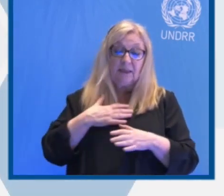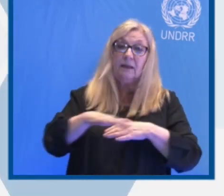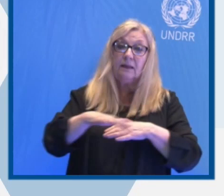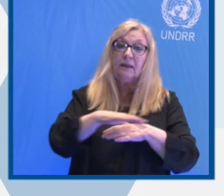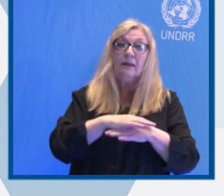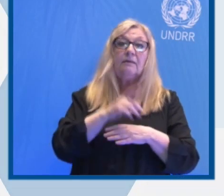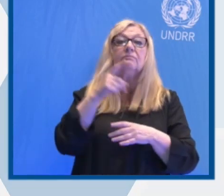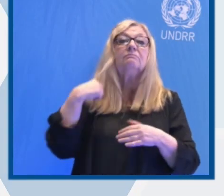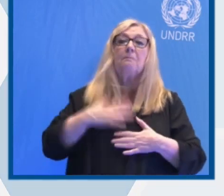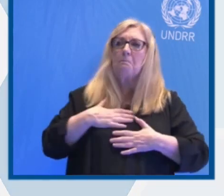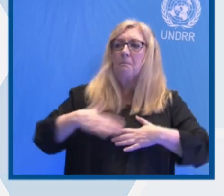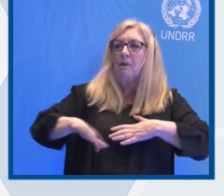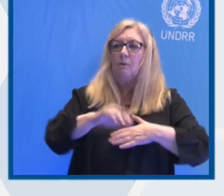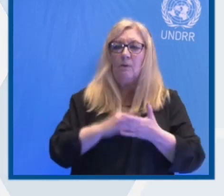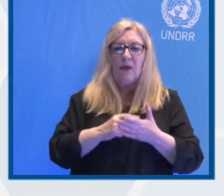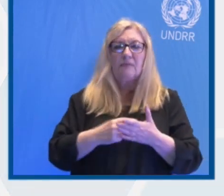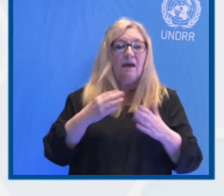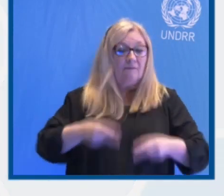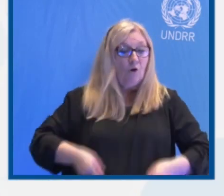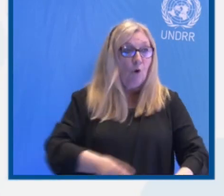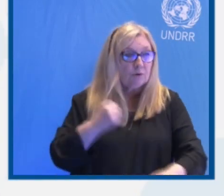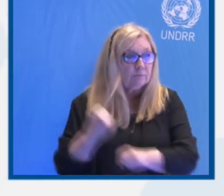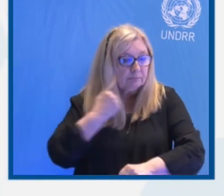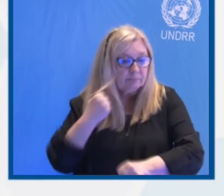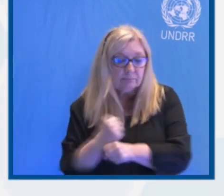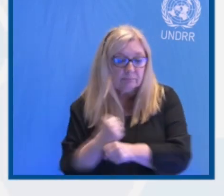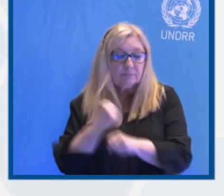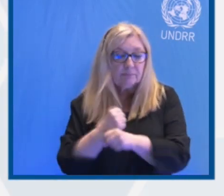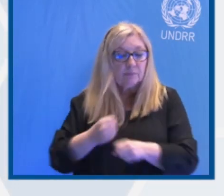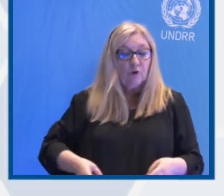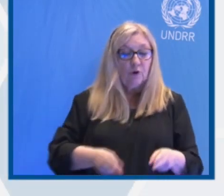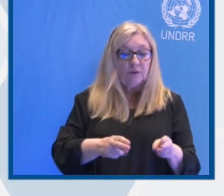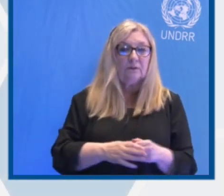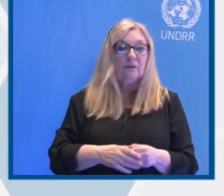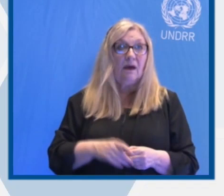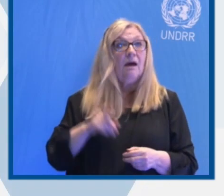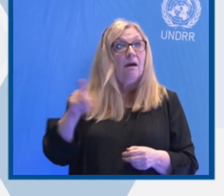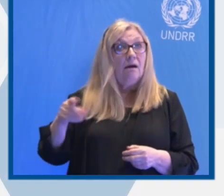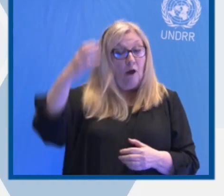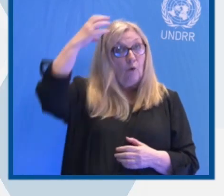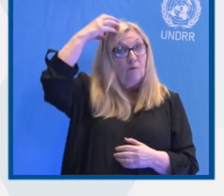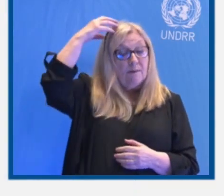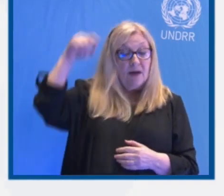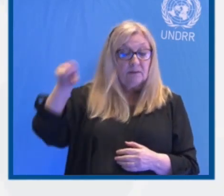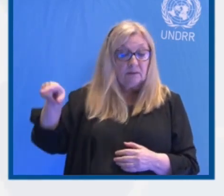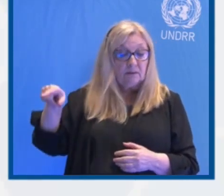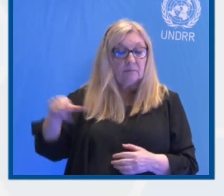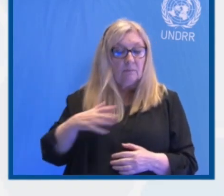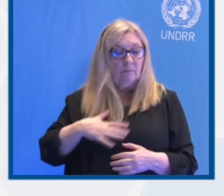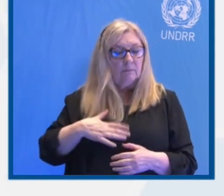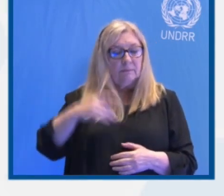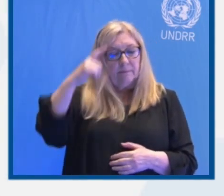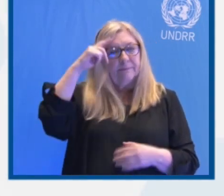a major road to go through a particular village, but there was this big tree that